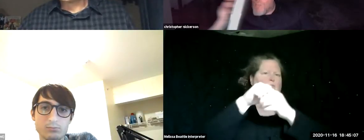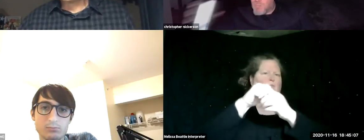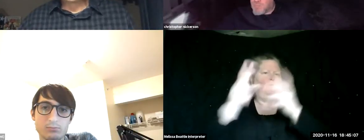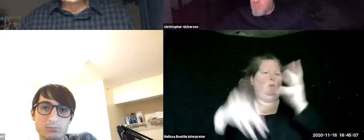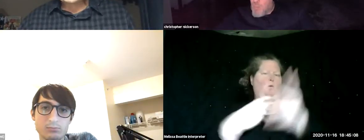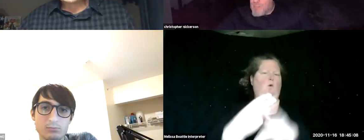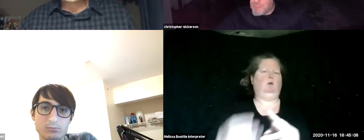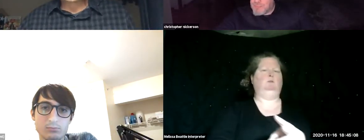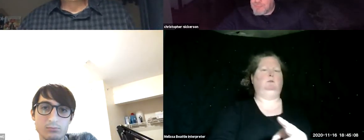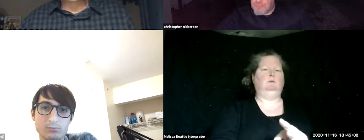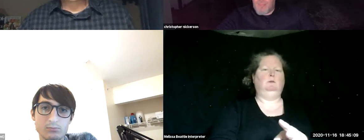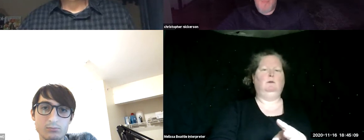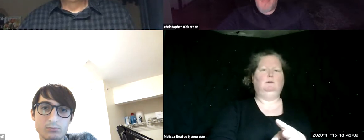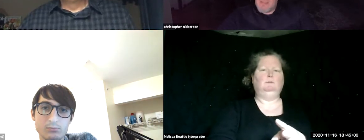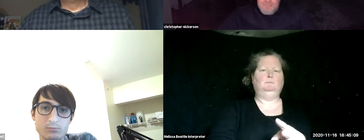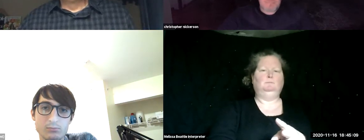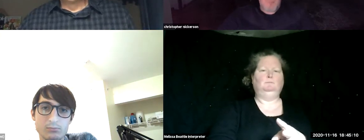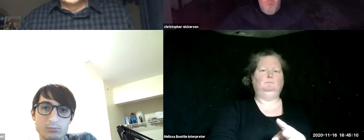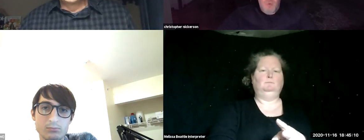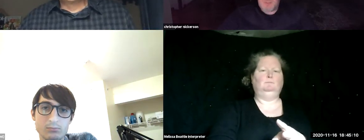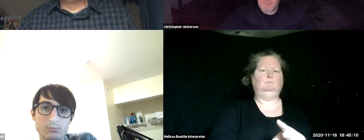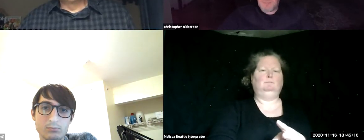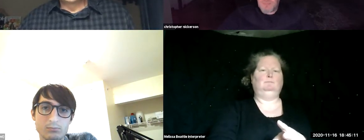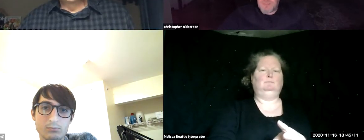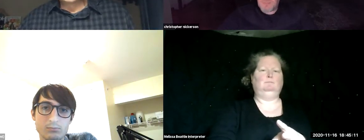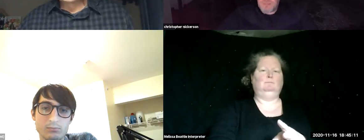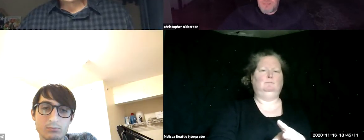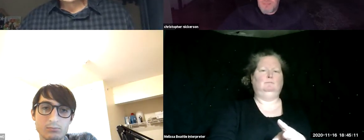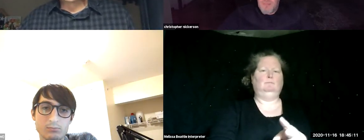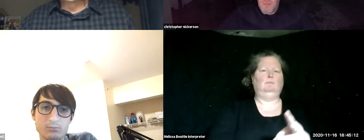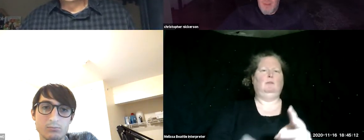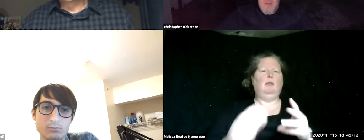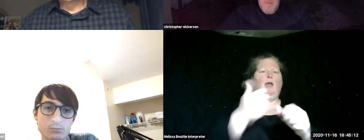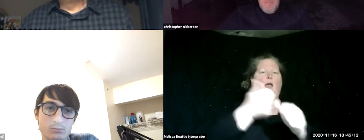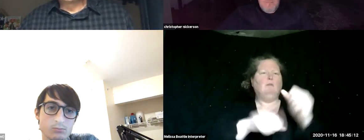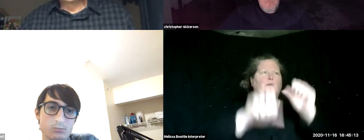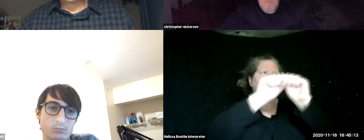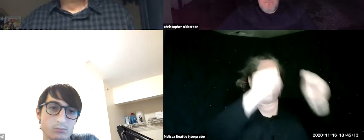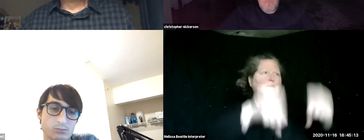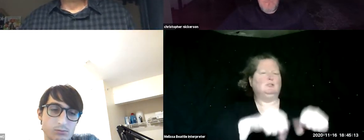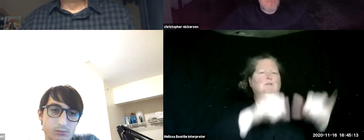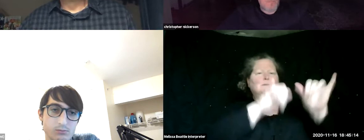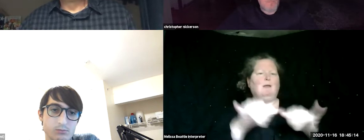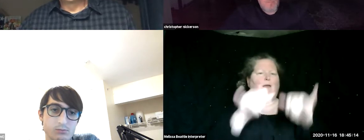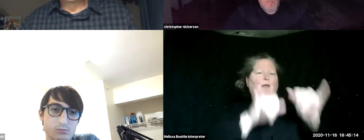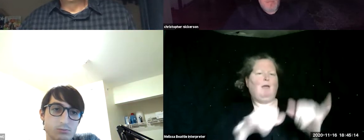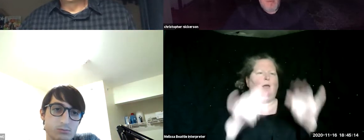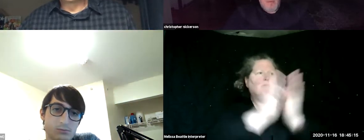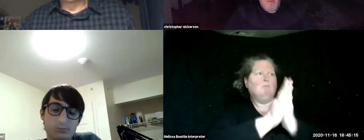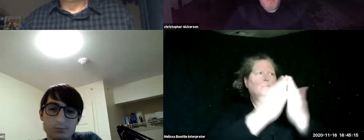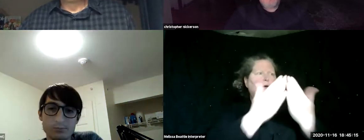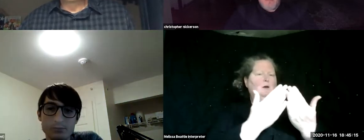textbook is still being sold every semester. Of course. And what are we doing to actually, you know, utilize the